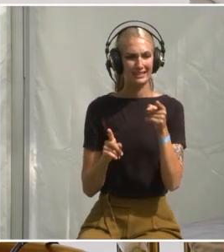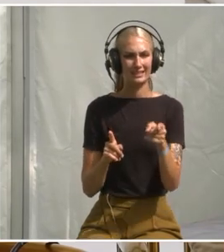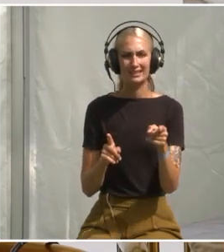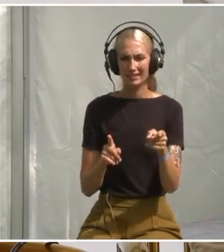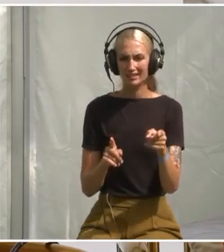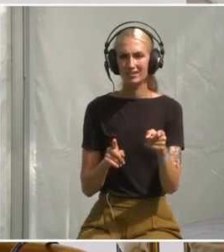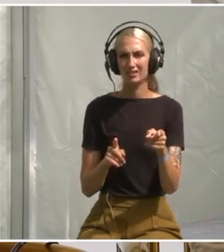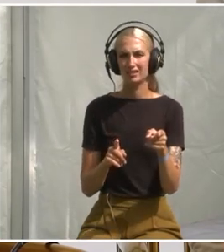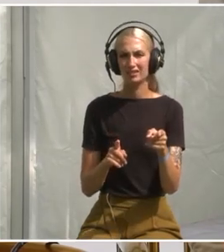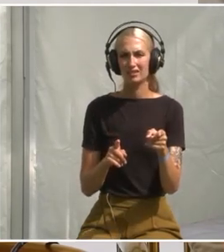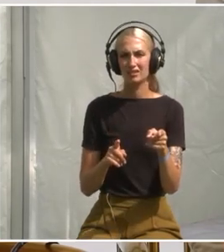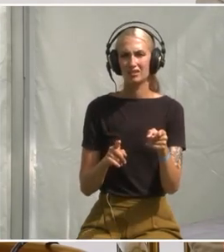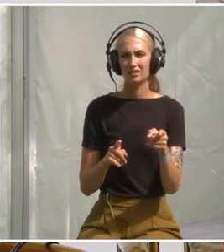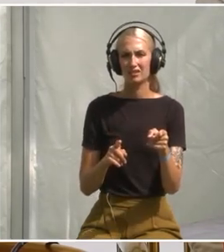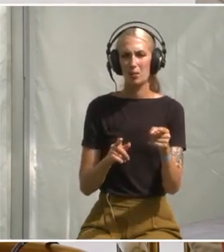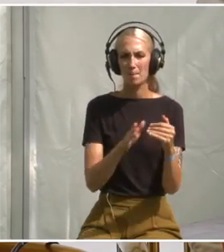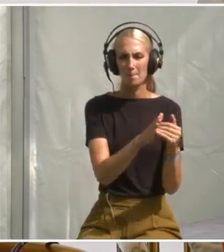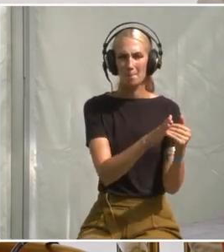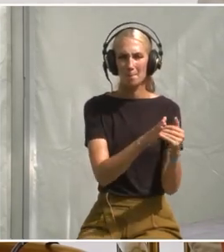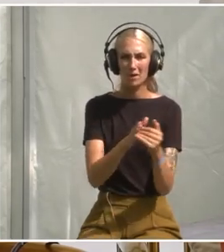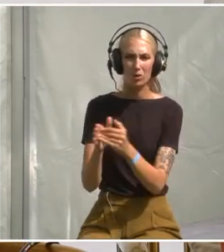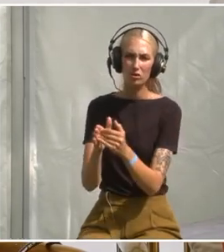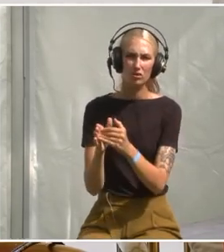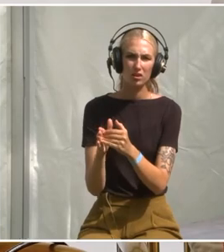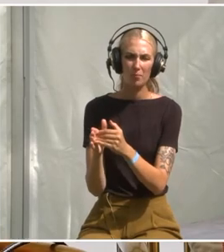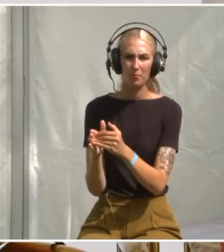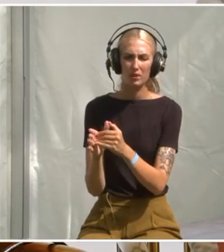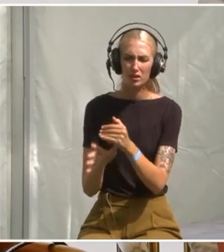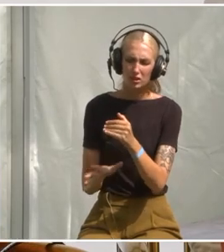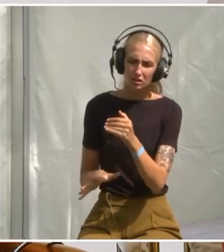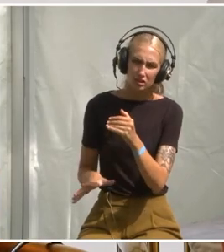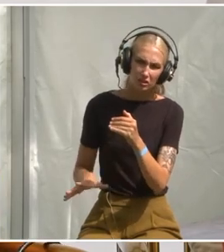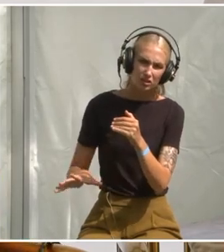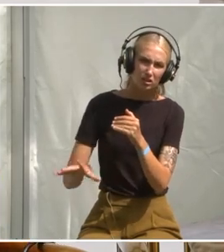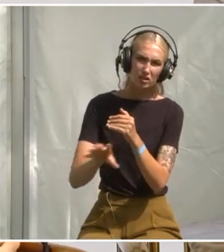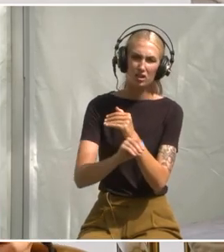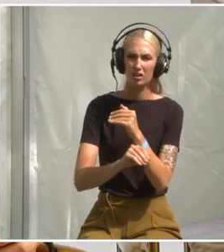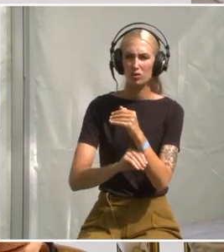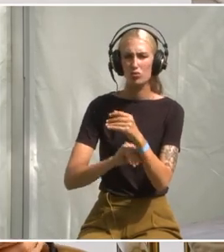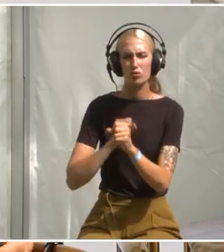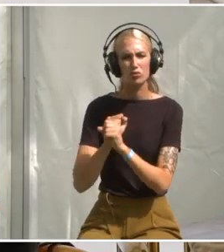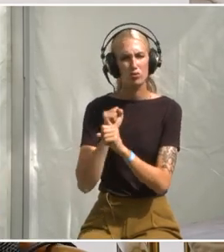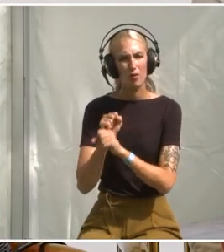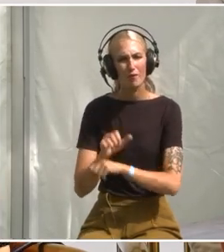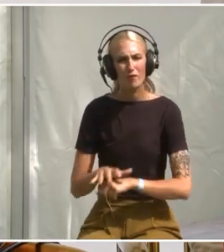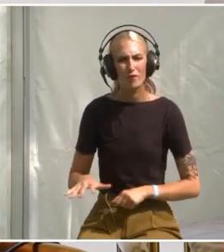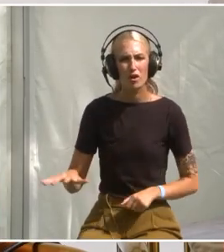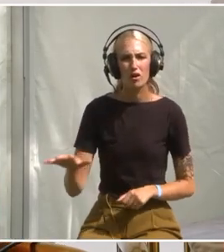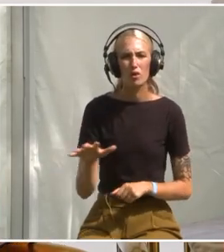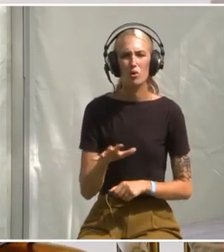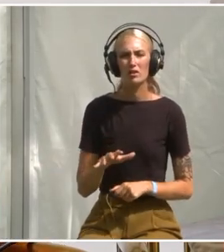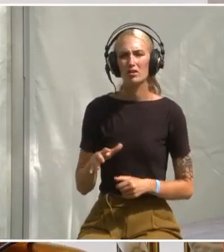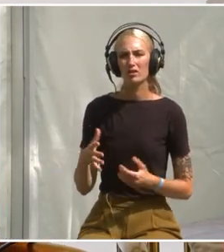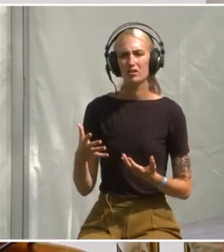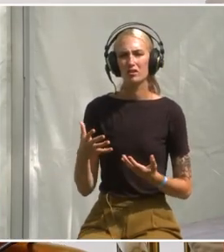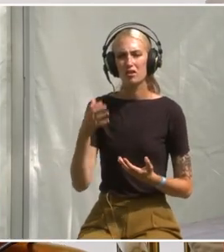tremendous transformation it will have in all aspects of employment, in all aspects